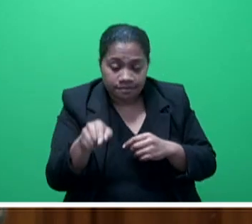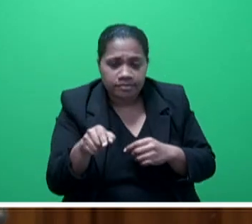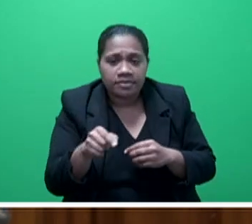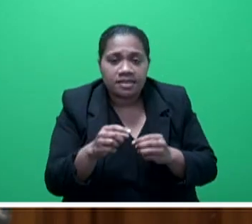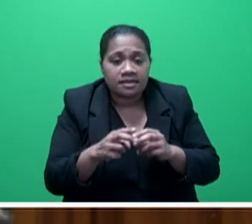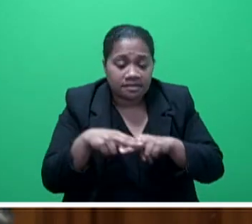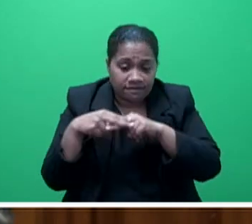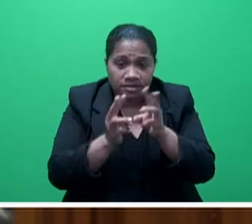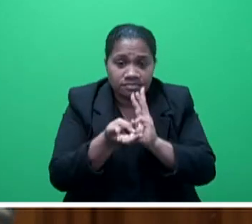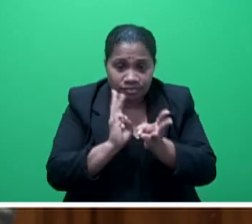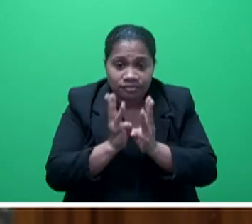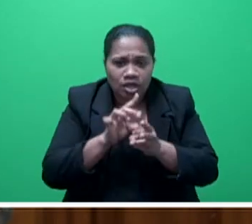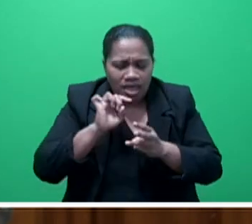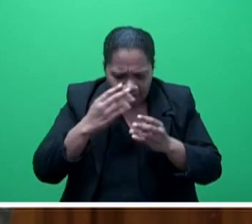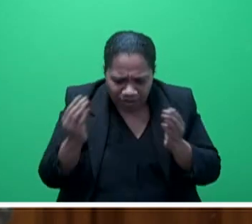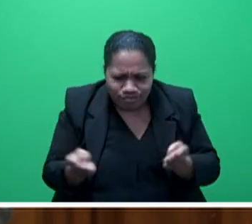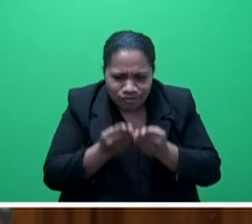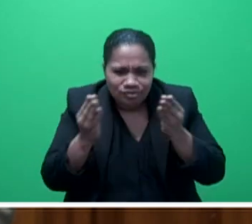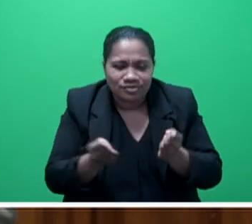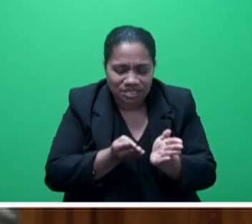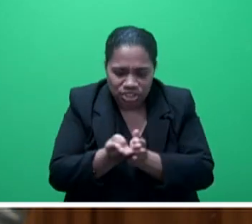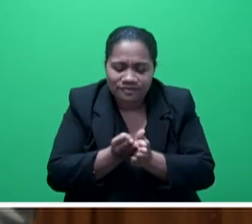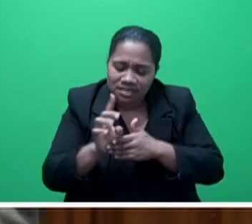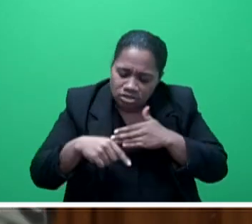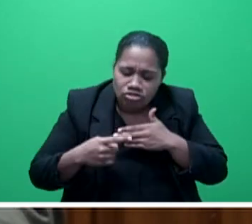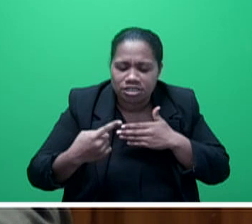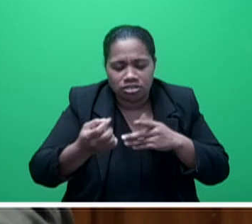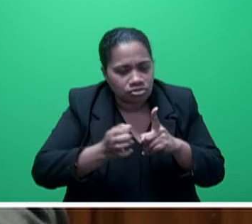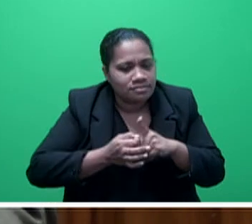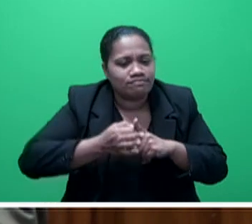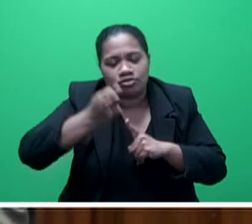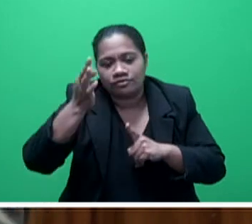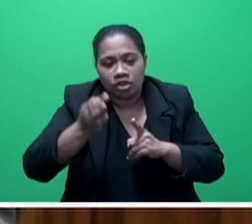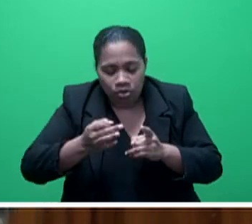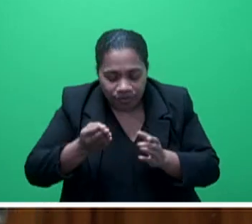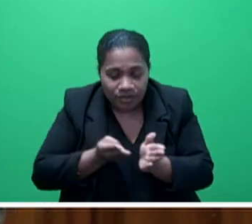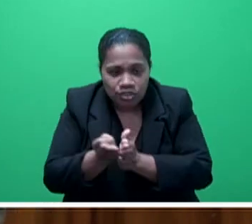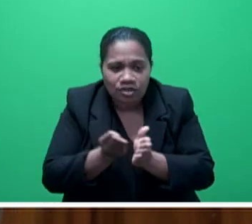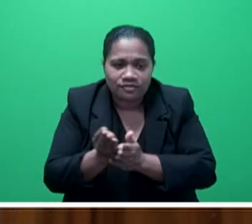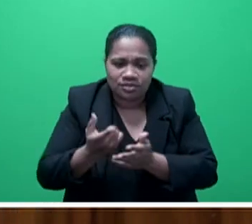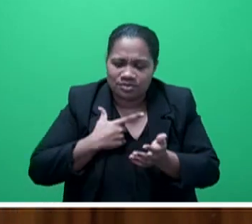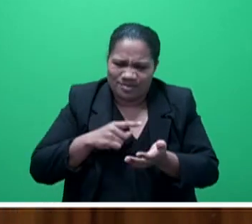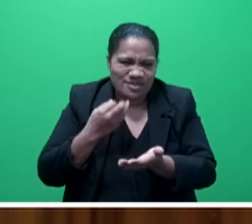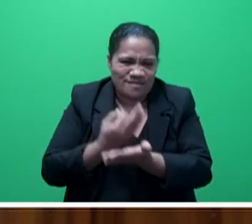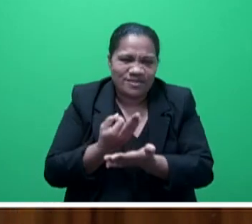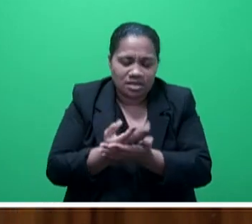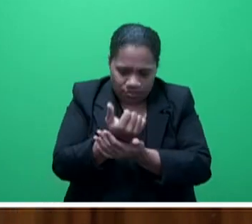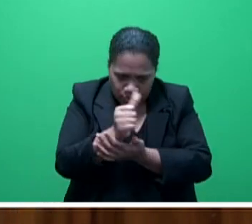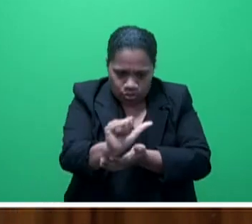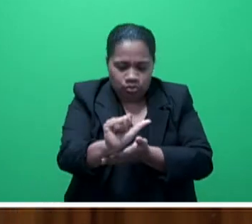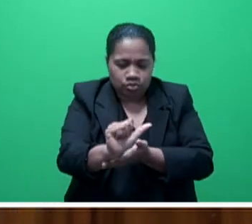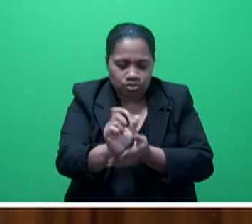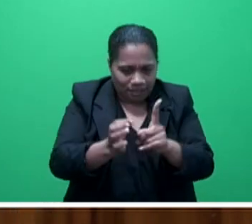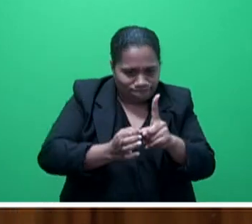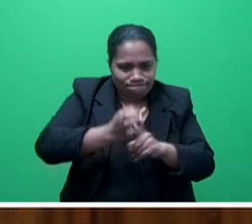and will continue to develop and improve its services with the funding it has been provided with. Ministry is focused on being cost-effective and